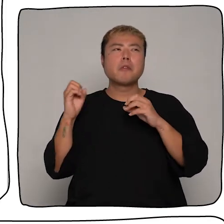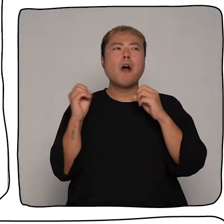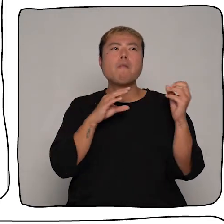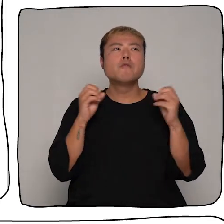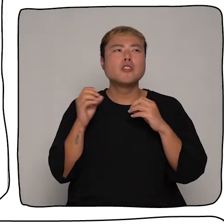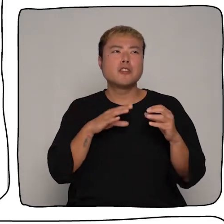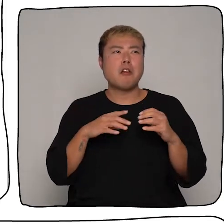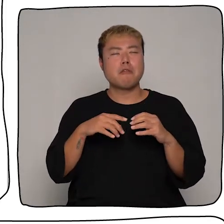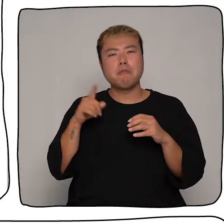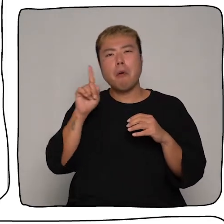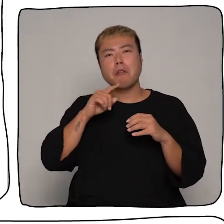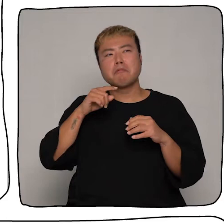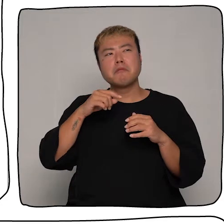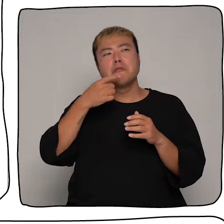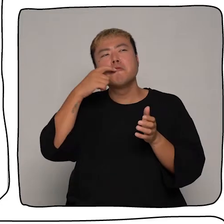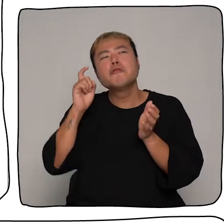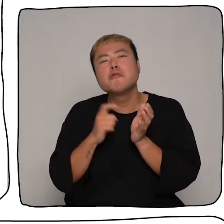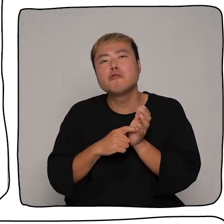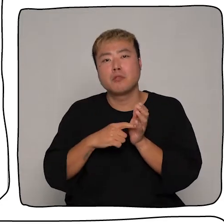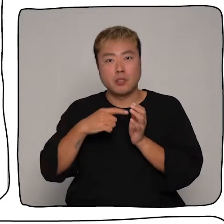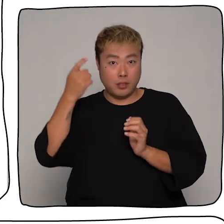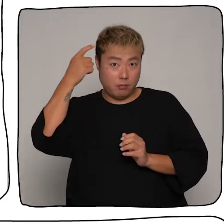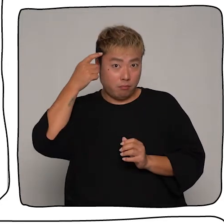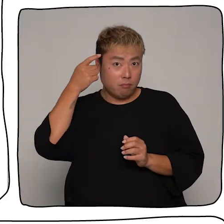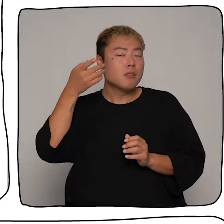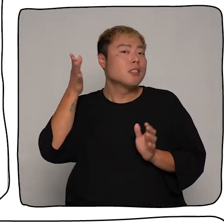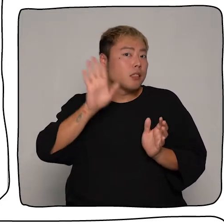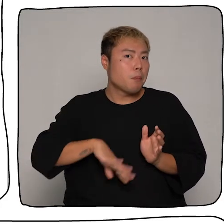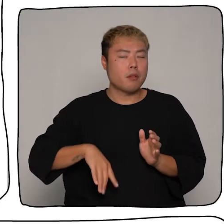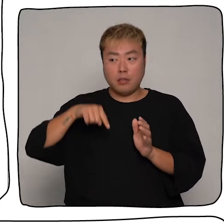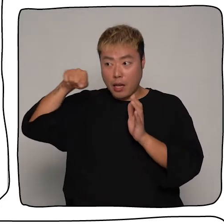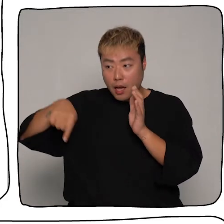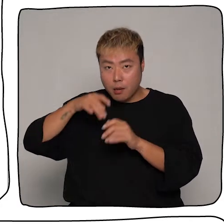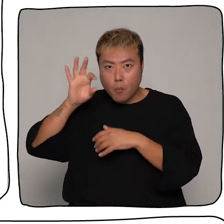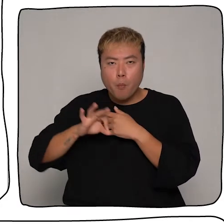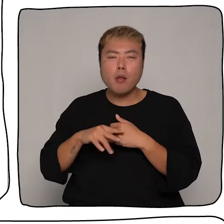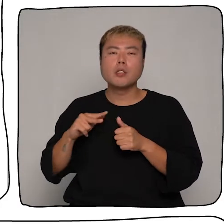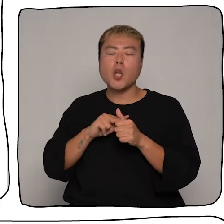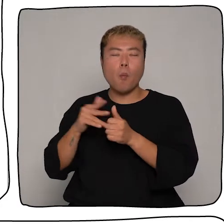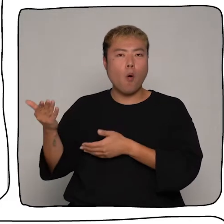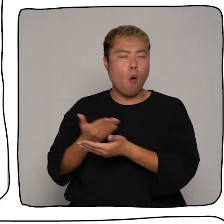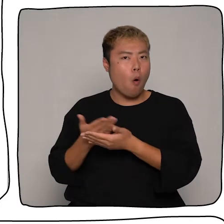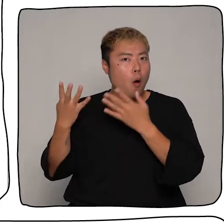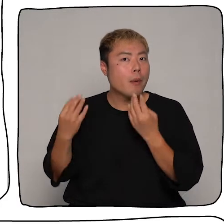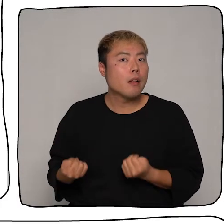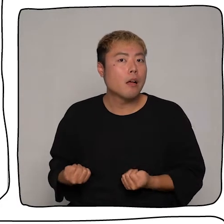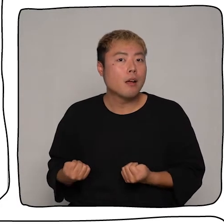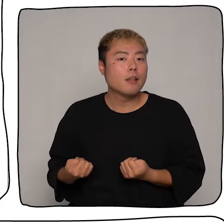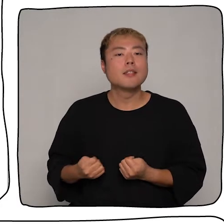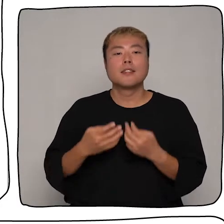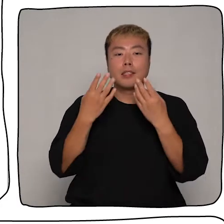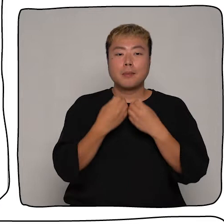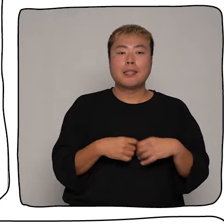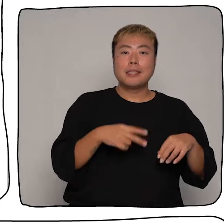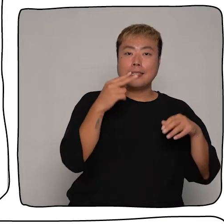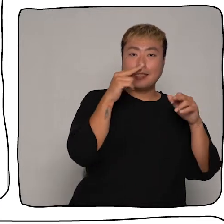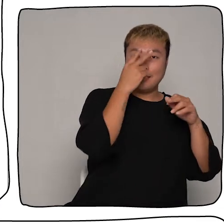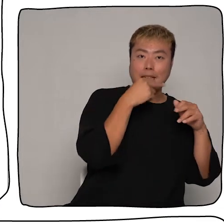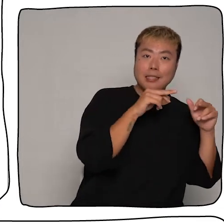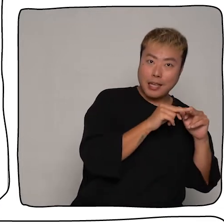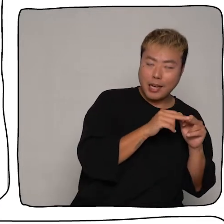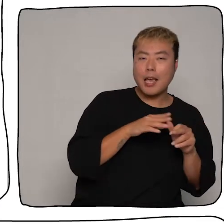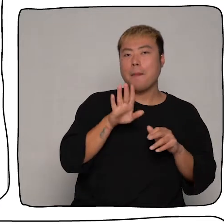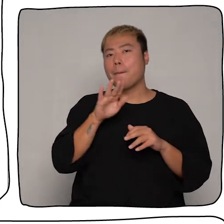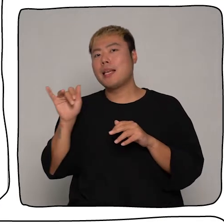system has a surprising ability to convey information. Here's some comments by brand runners